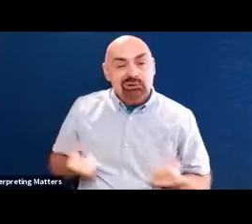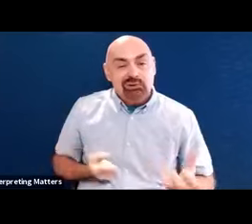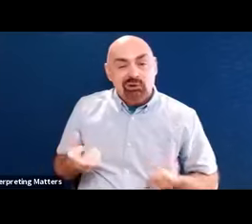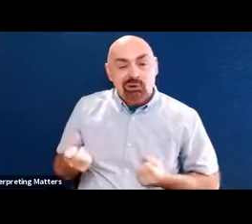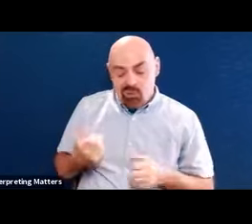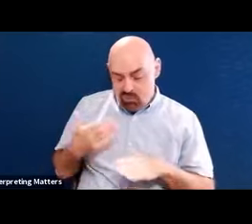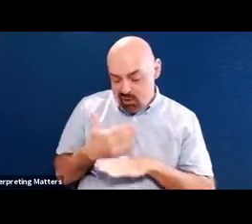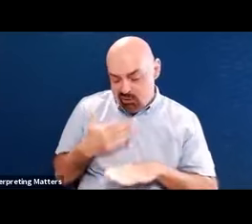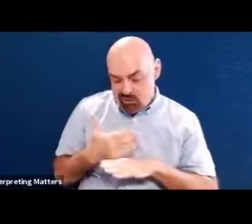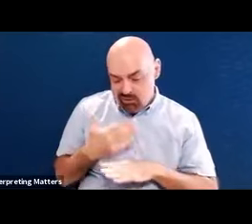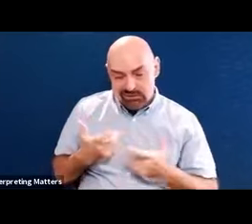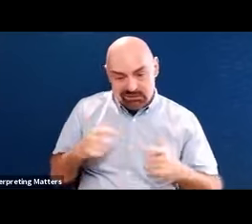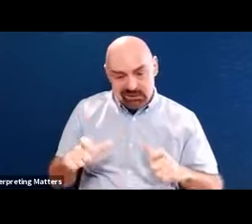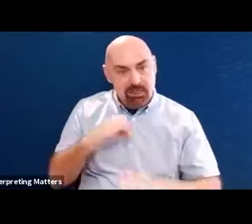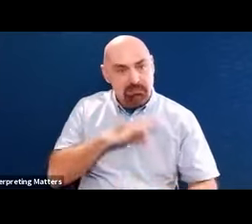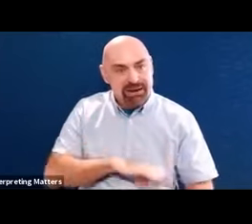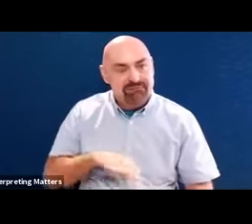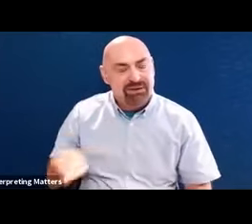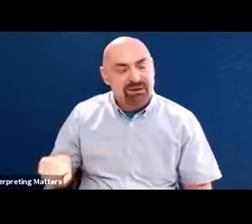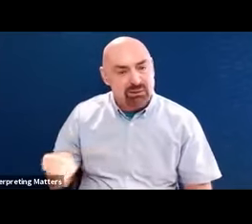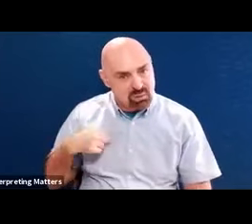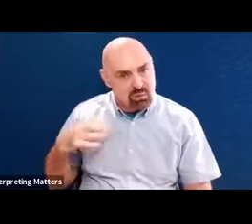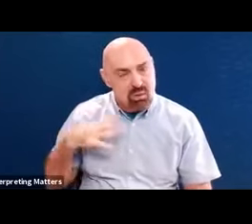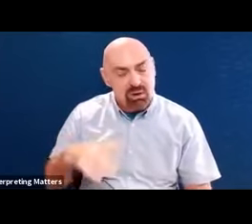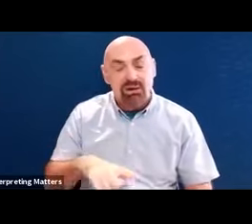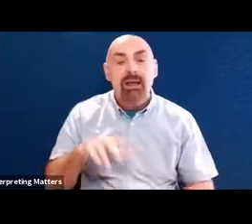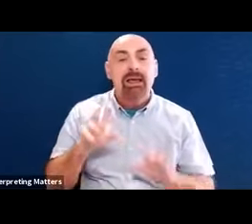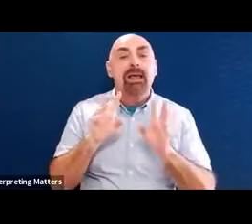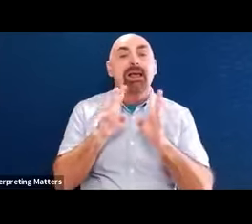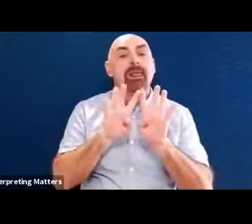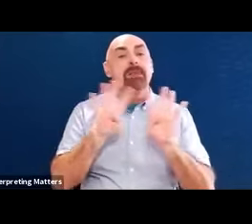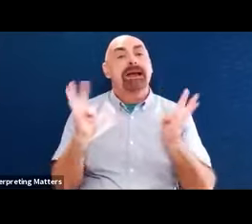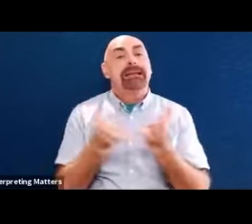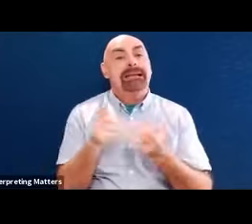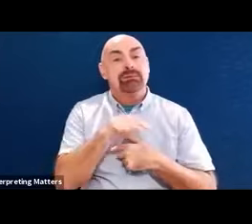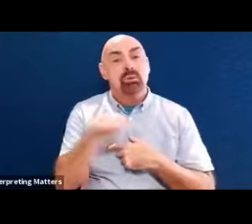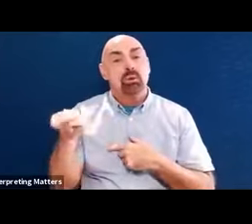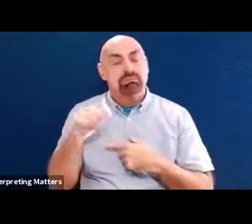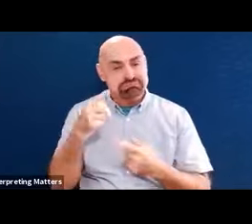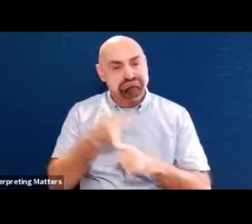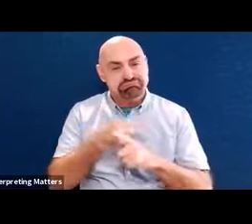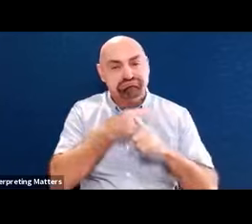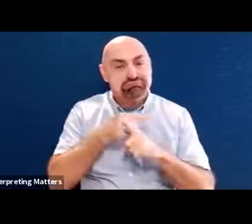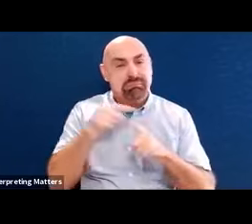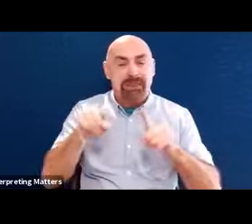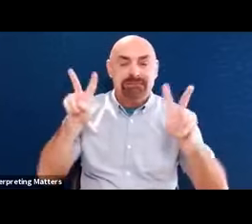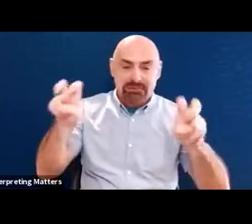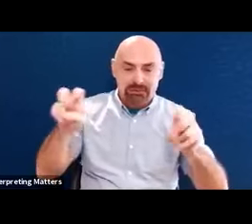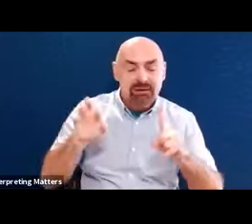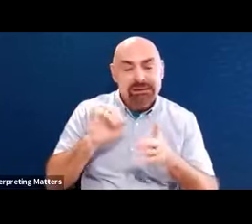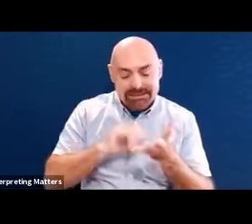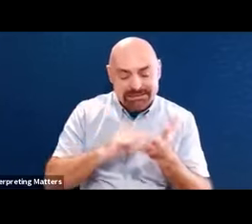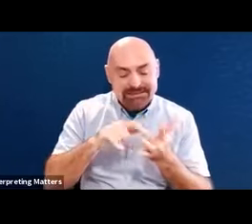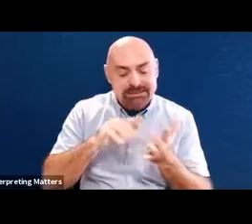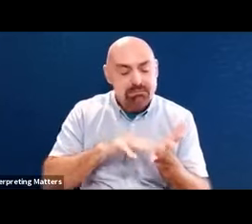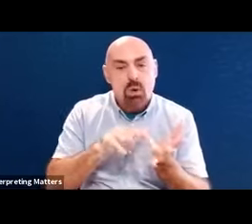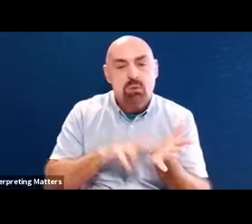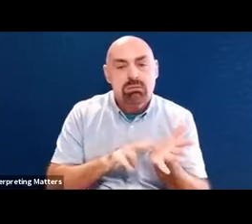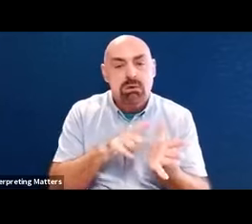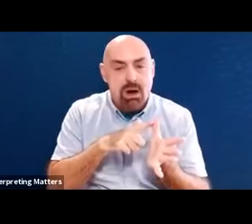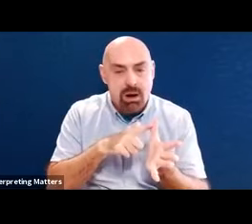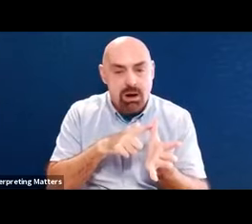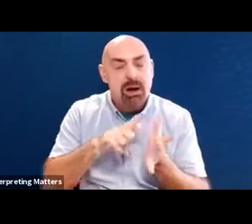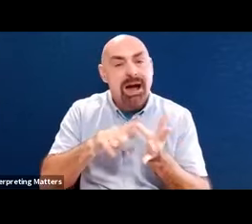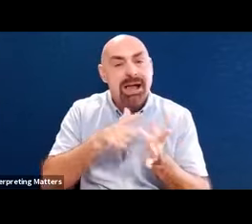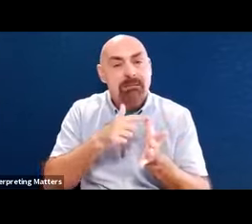innovation economy? The panelists discussing these questions today will be Professor Simona Iammarino, Dr.